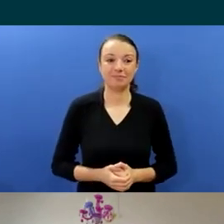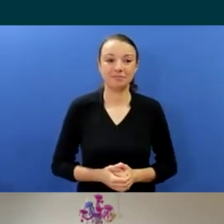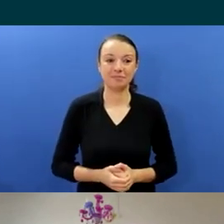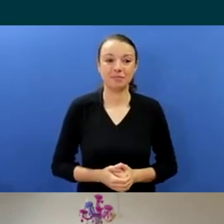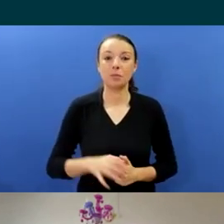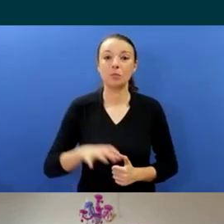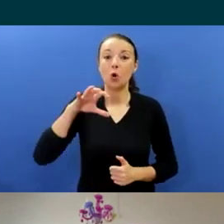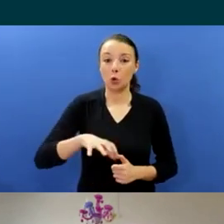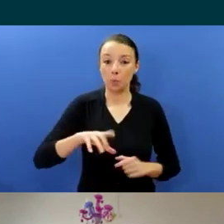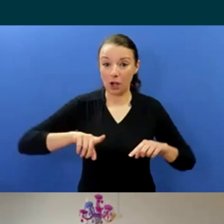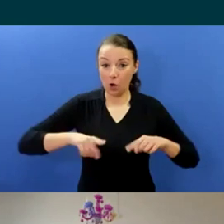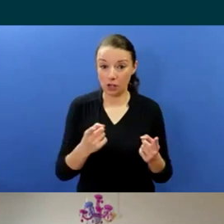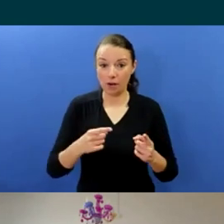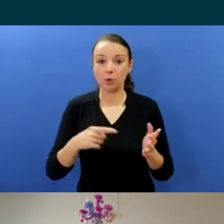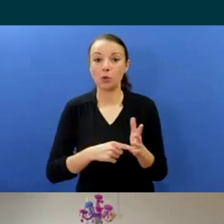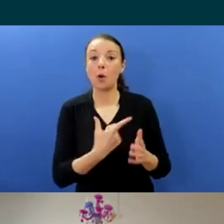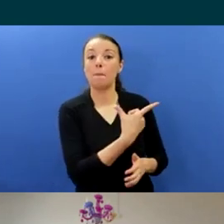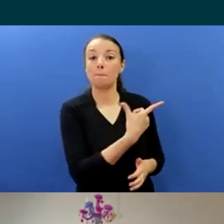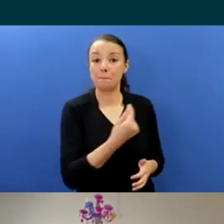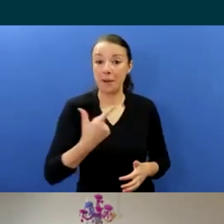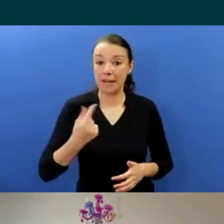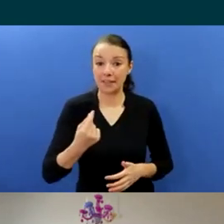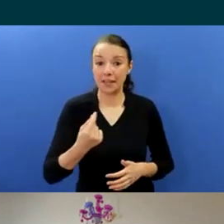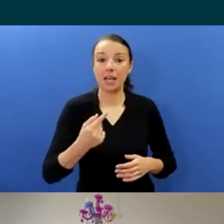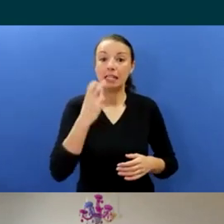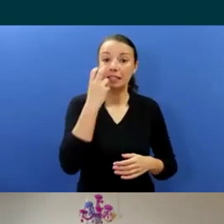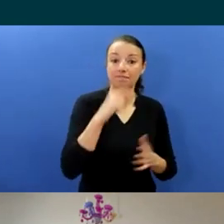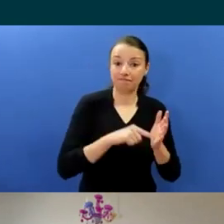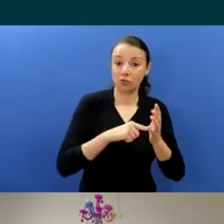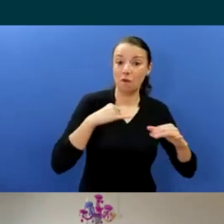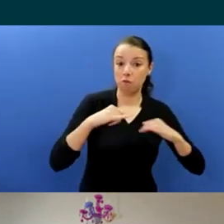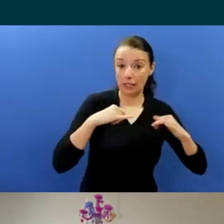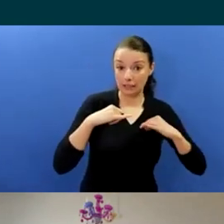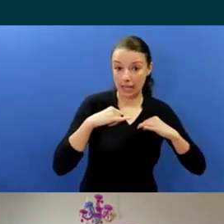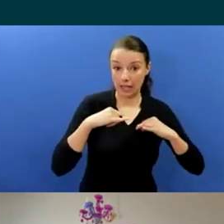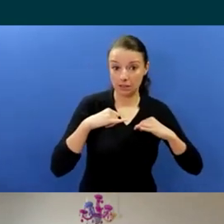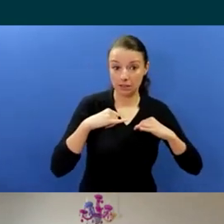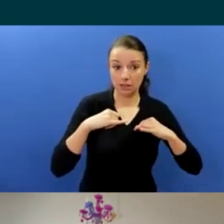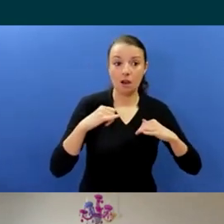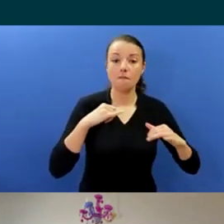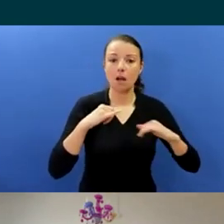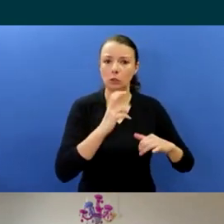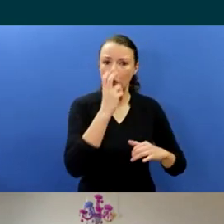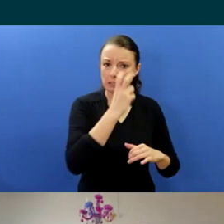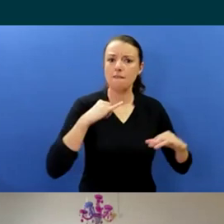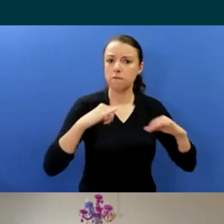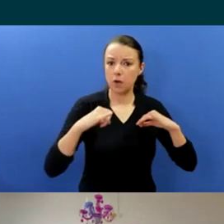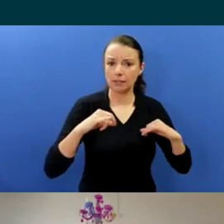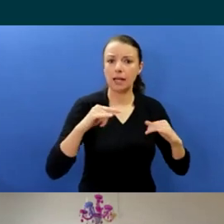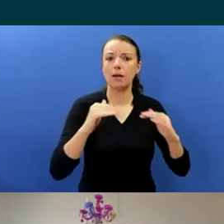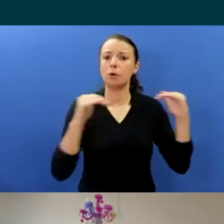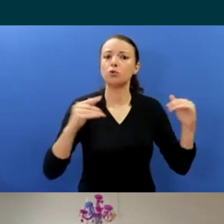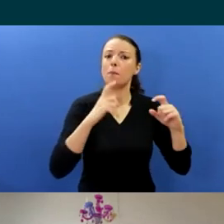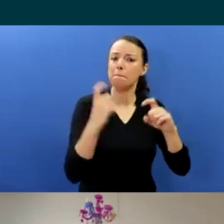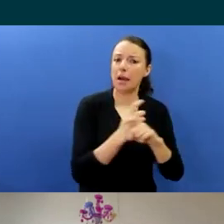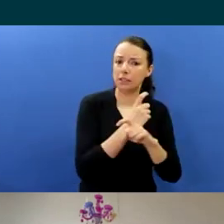authorities concerned, would it be at local, municipal, regional, national level, depending the scope